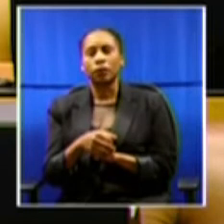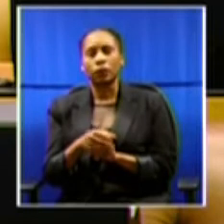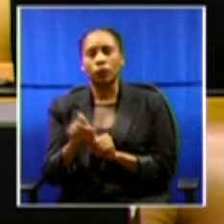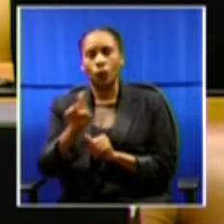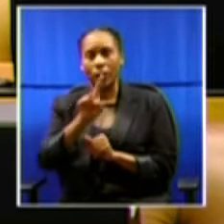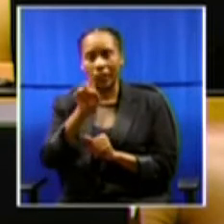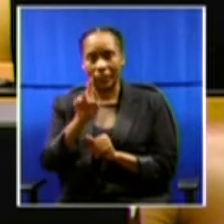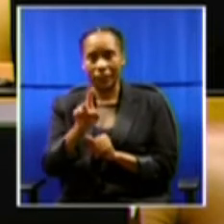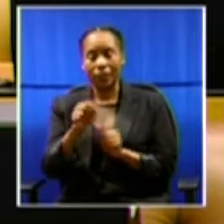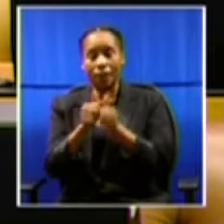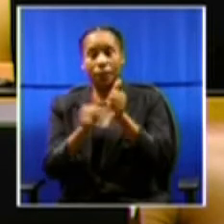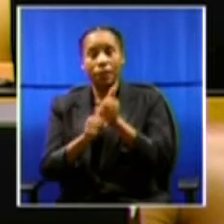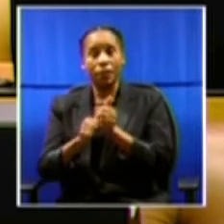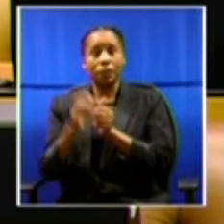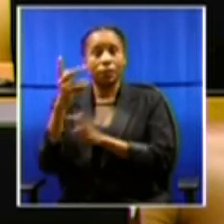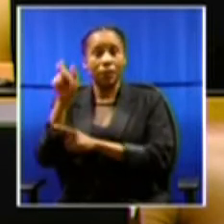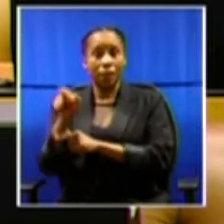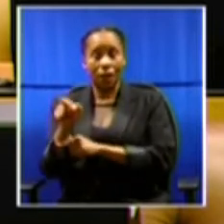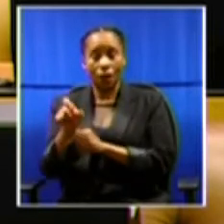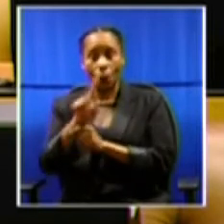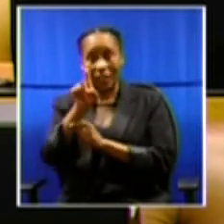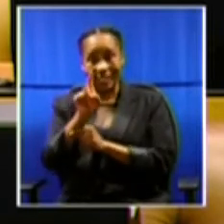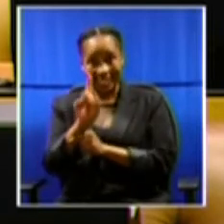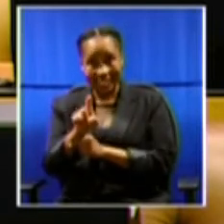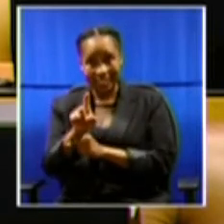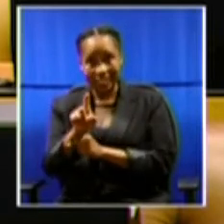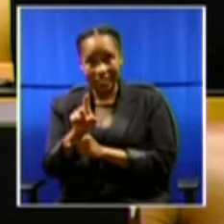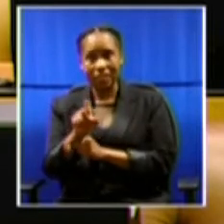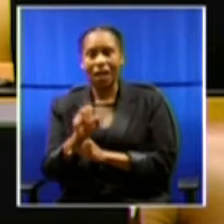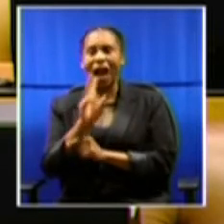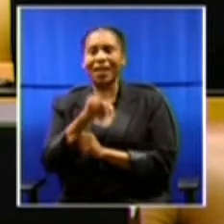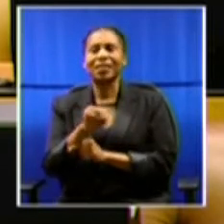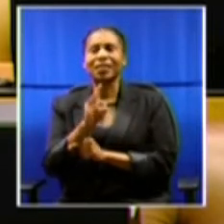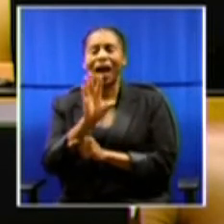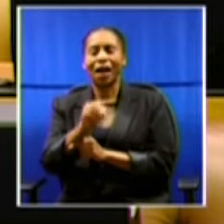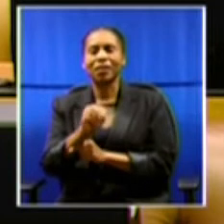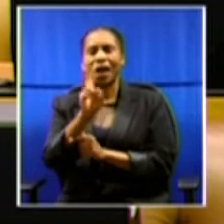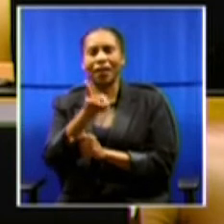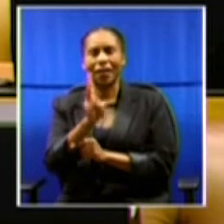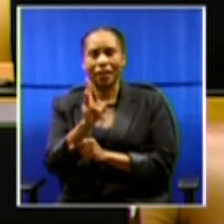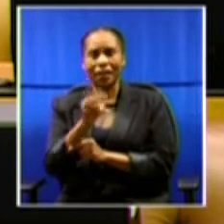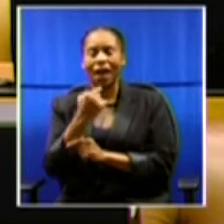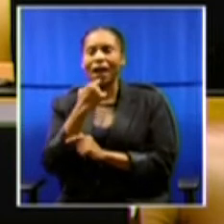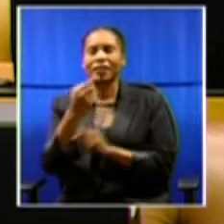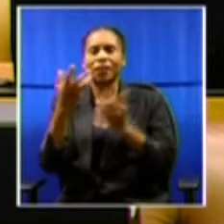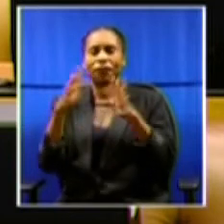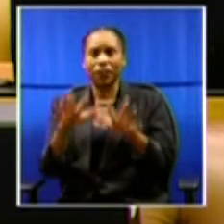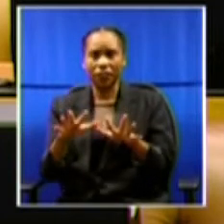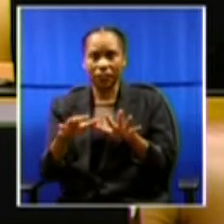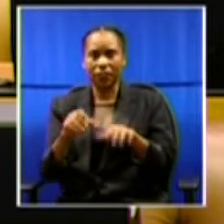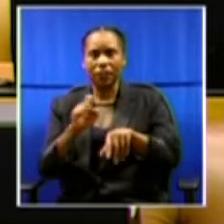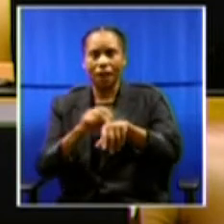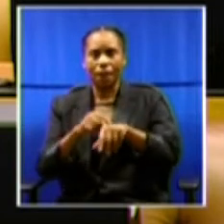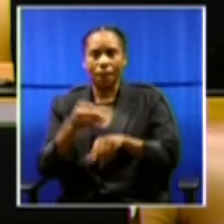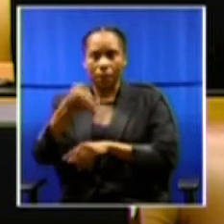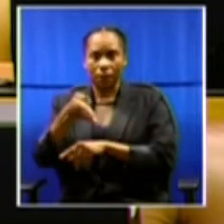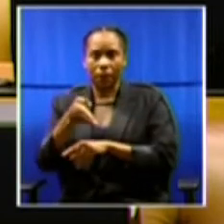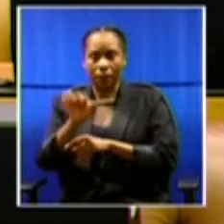Deputy Speaker, this question is being repeated. It was answered on the way coming here, but I